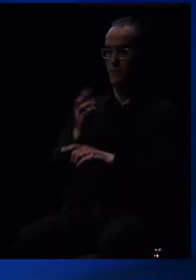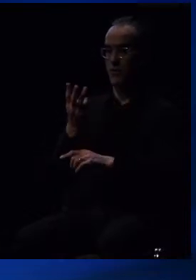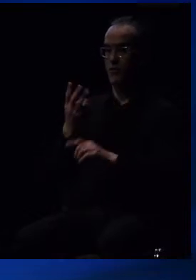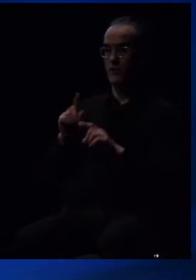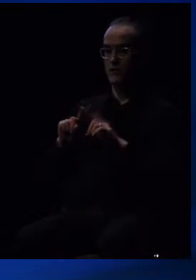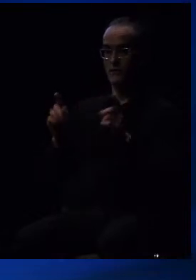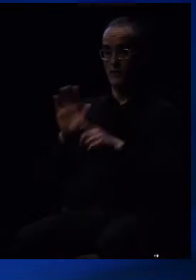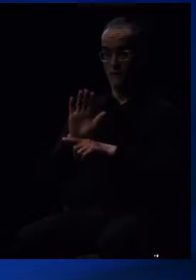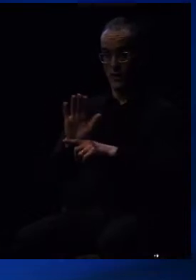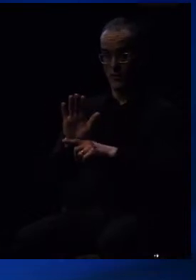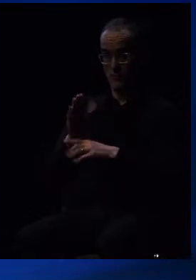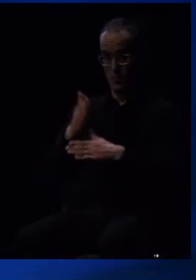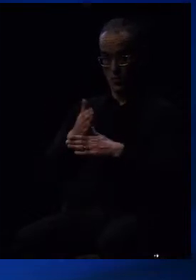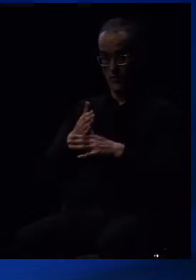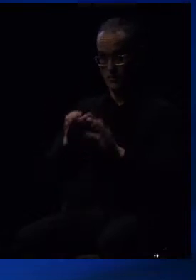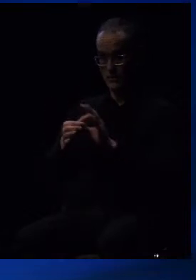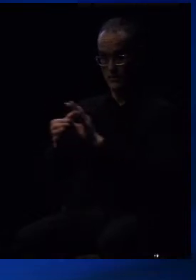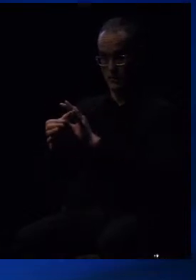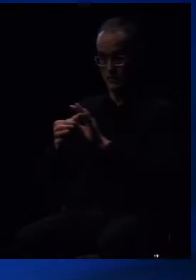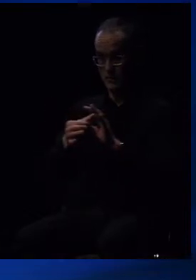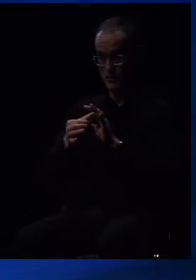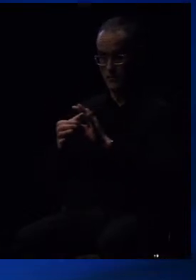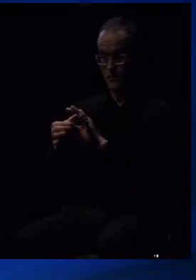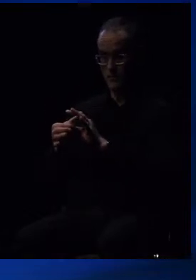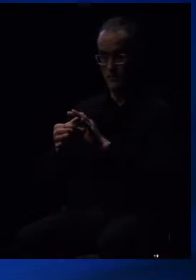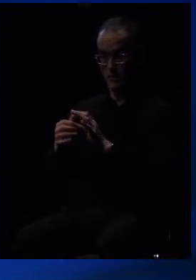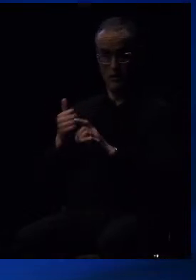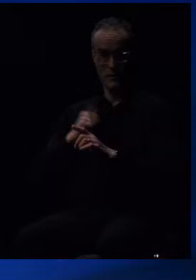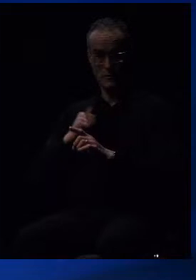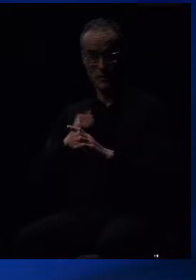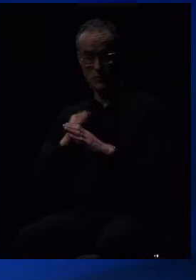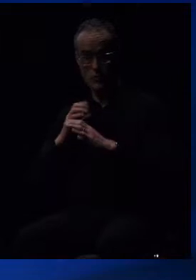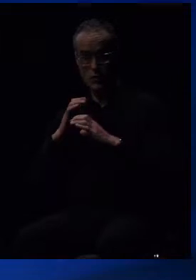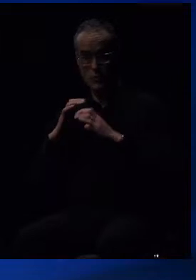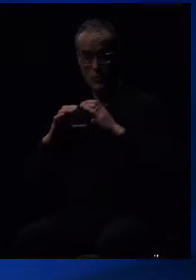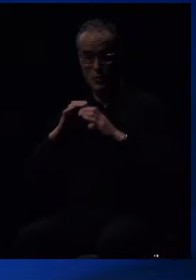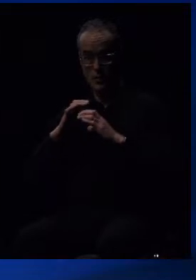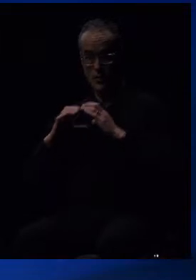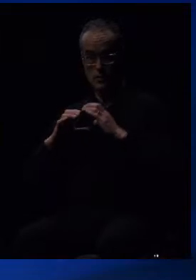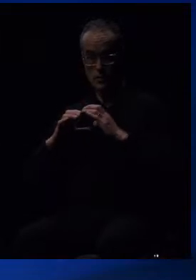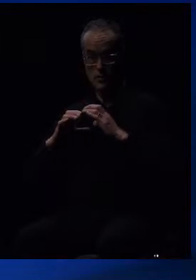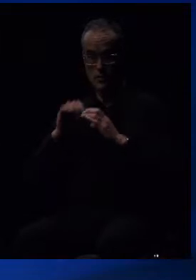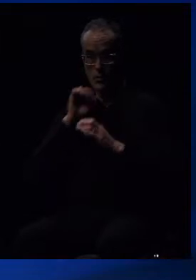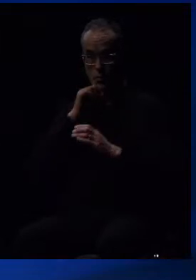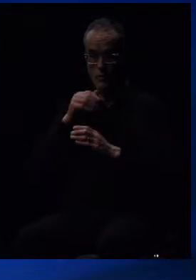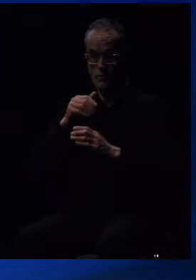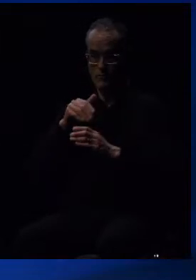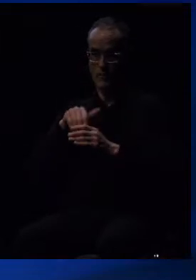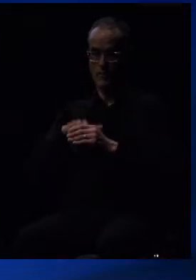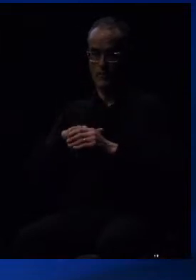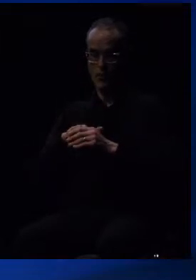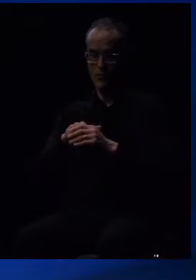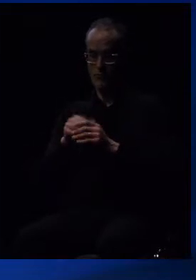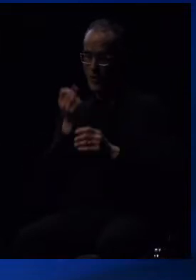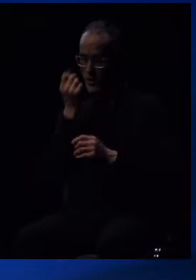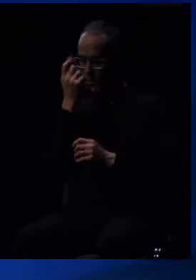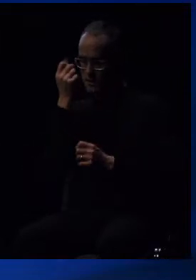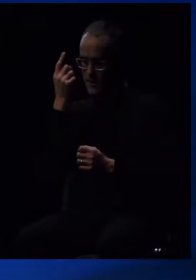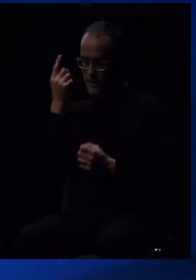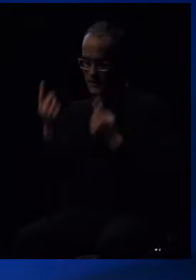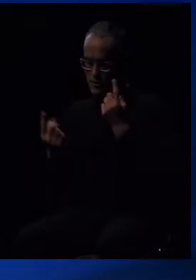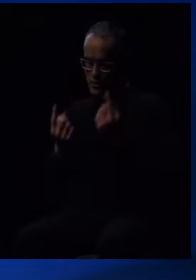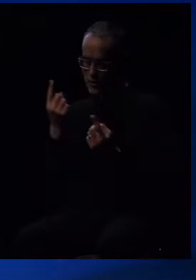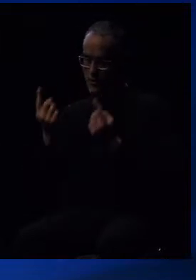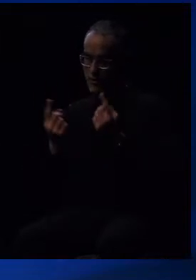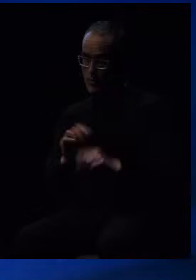I guess your communication has evolved. You understand each other's aesthetic. Would you